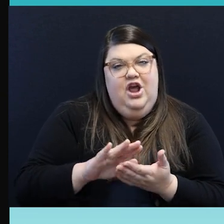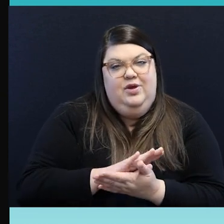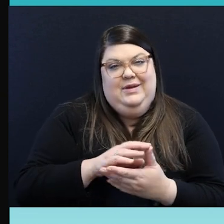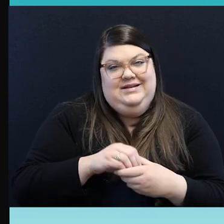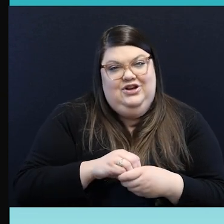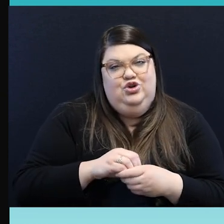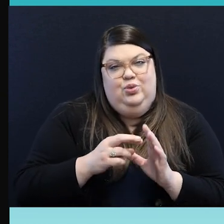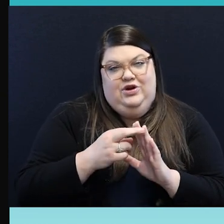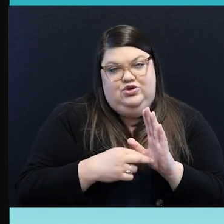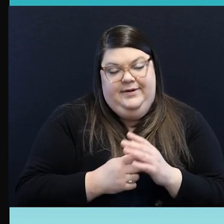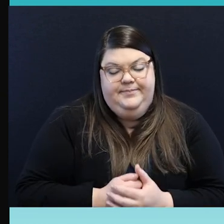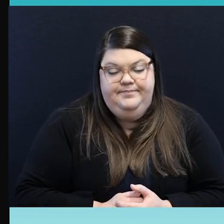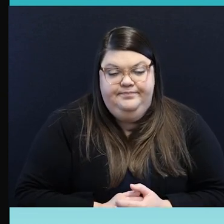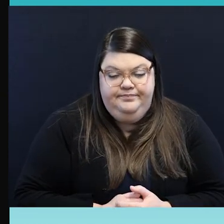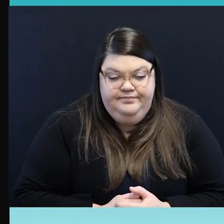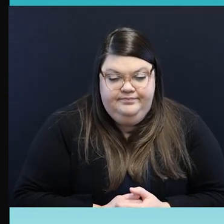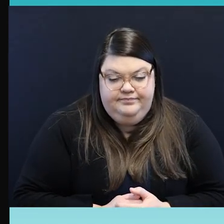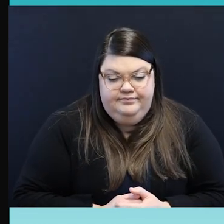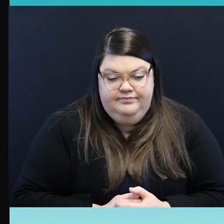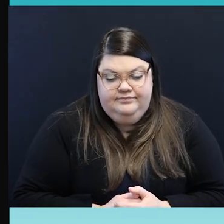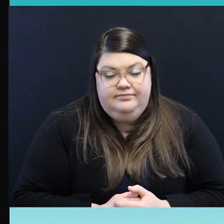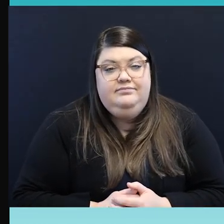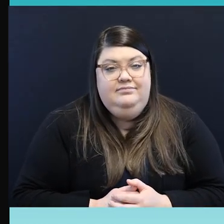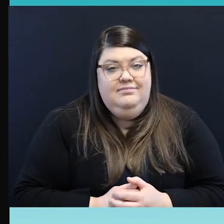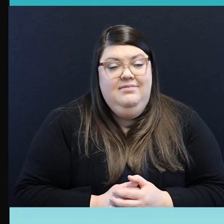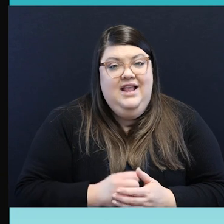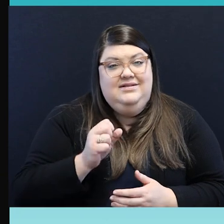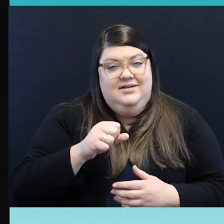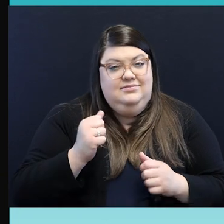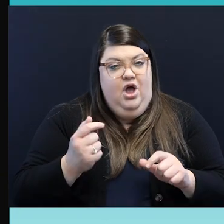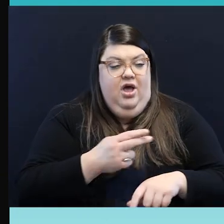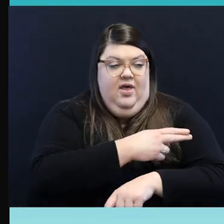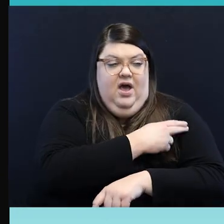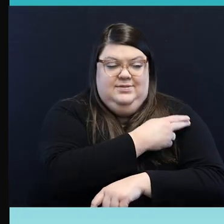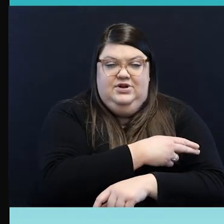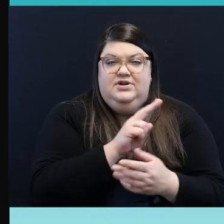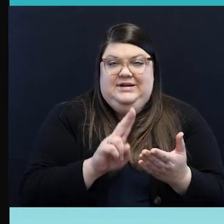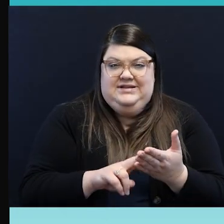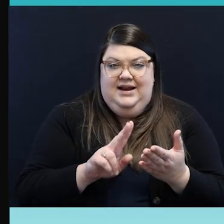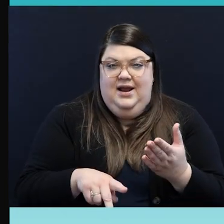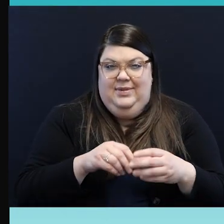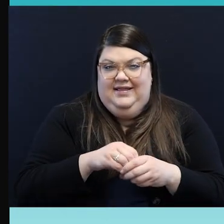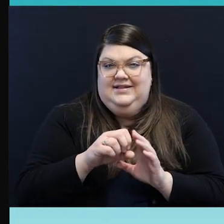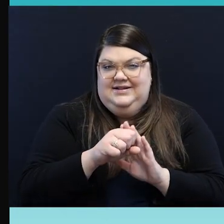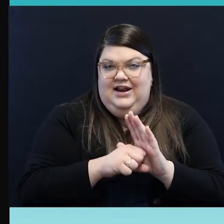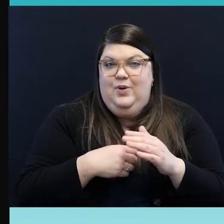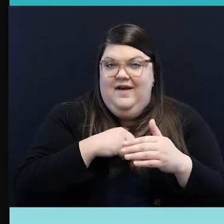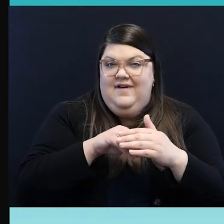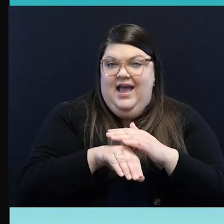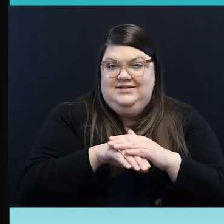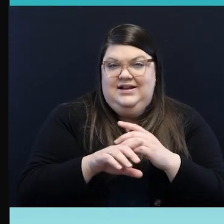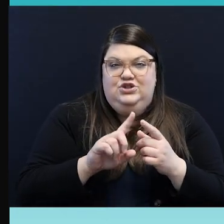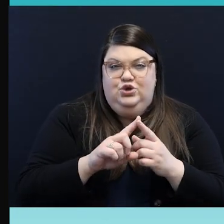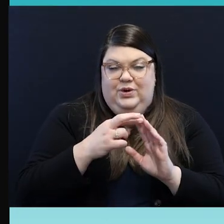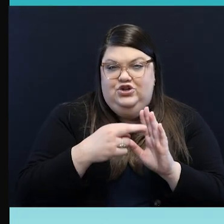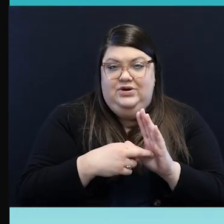of the hospitals are getting signed up in the state to be have access to the registry, it is a consumer-guided